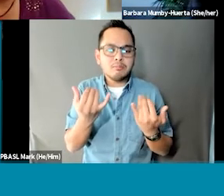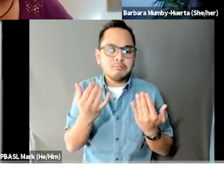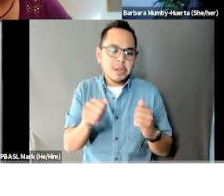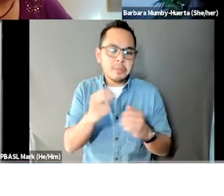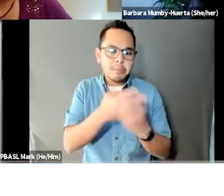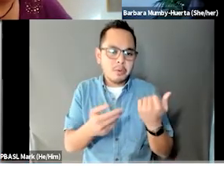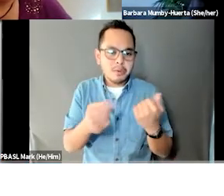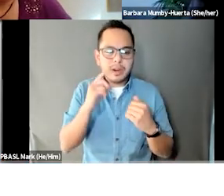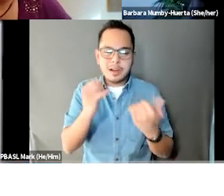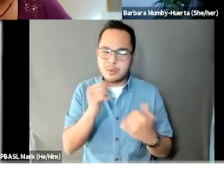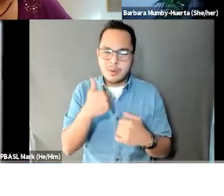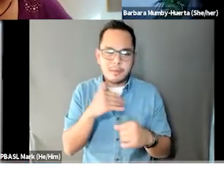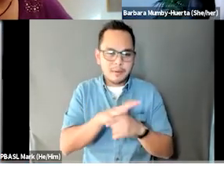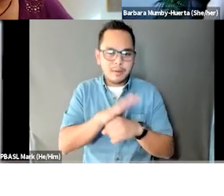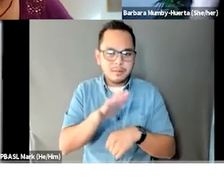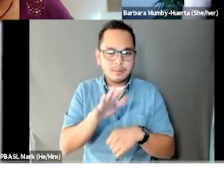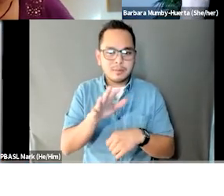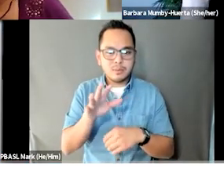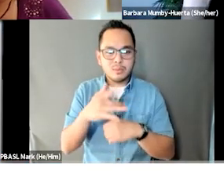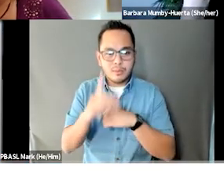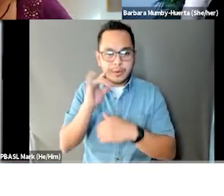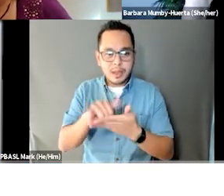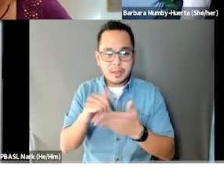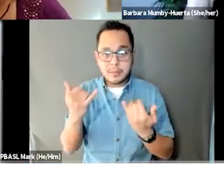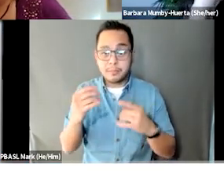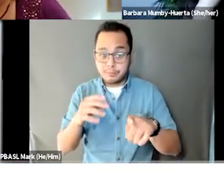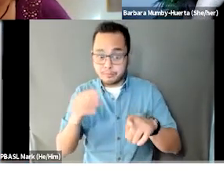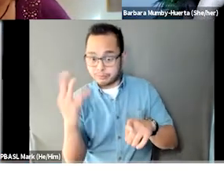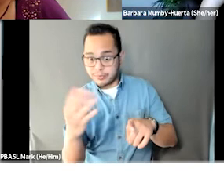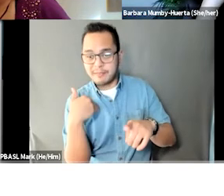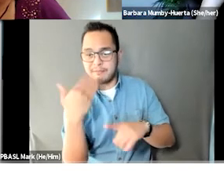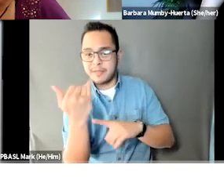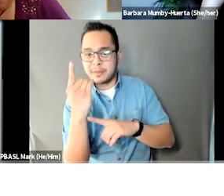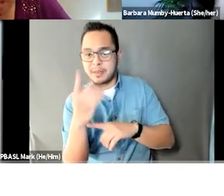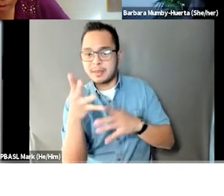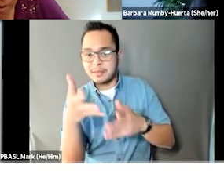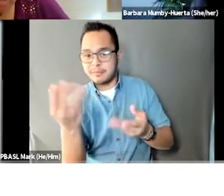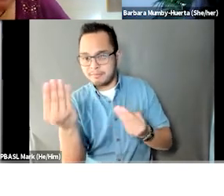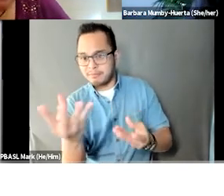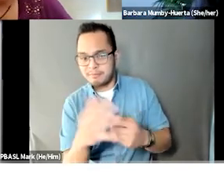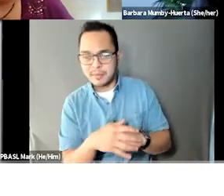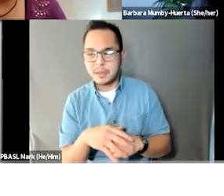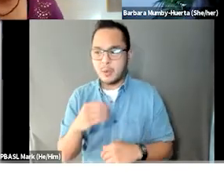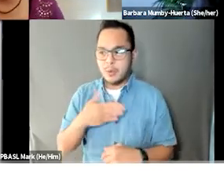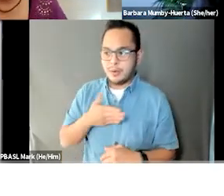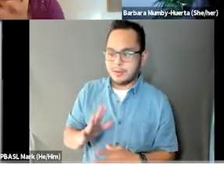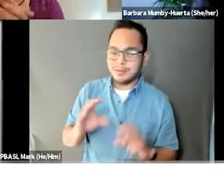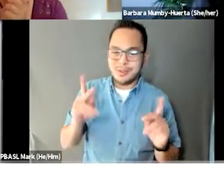slide. And Cynthia, I'm just giving you a time check. You have about 15 minutes. Oh God.